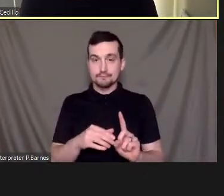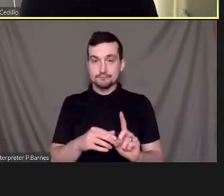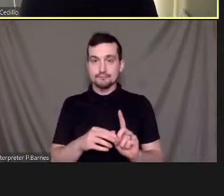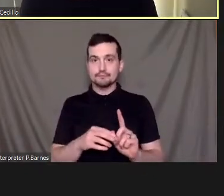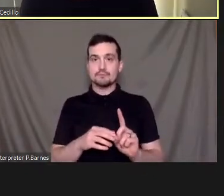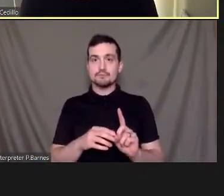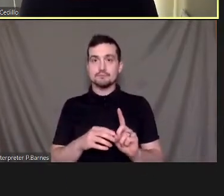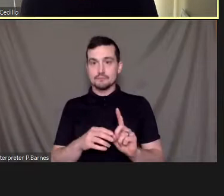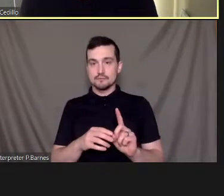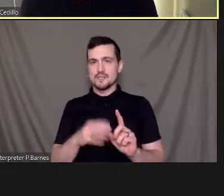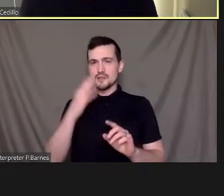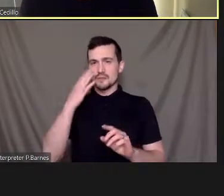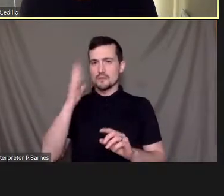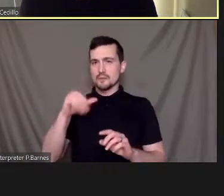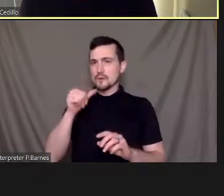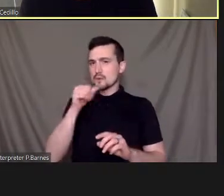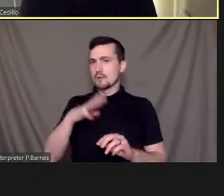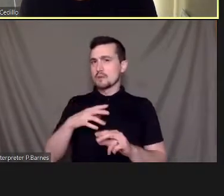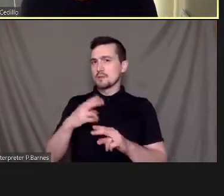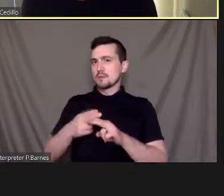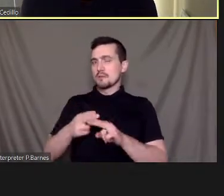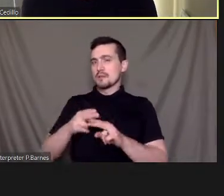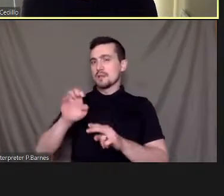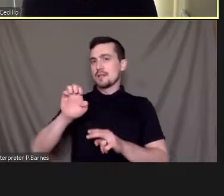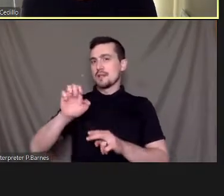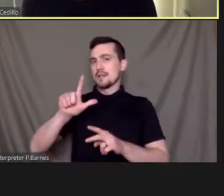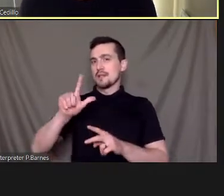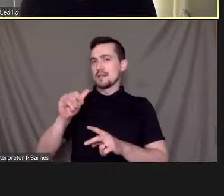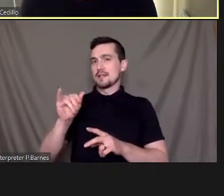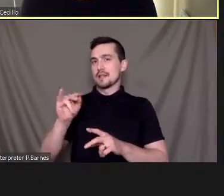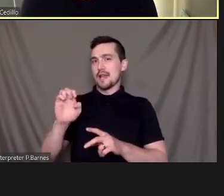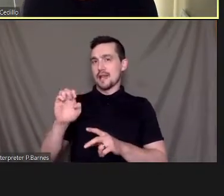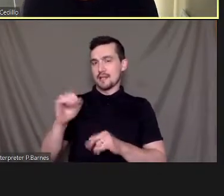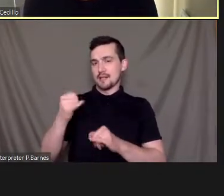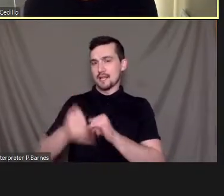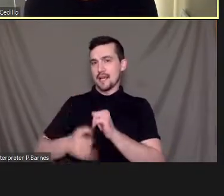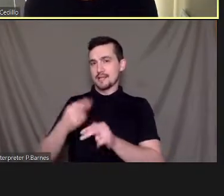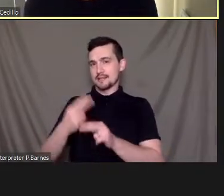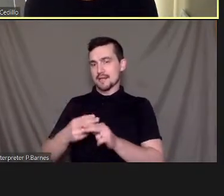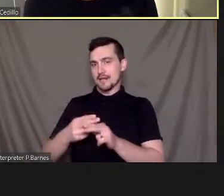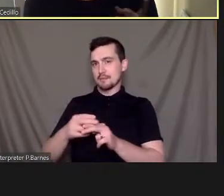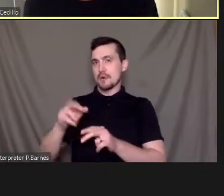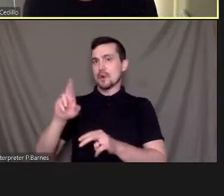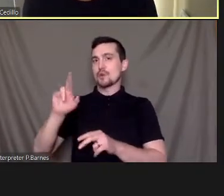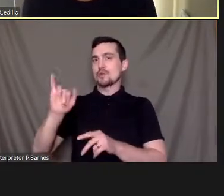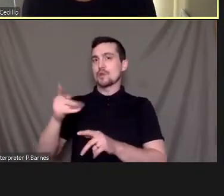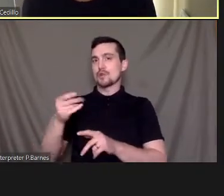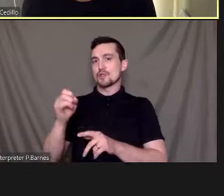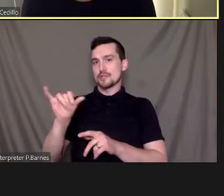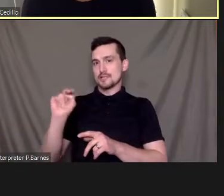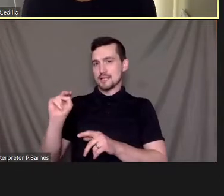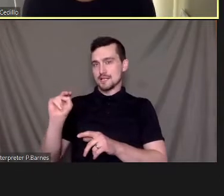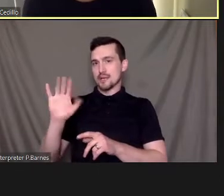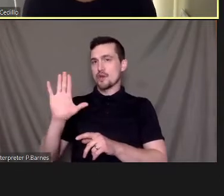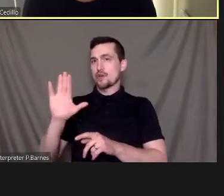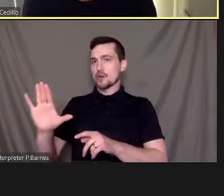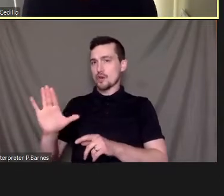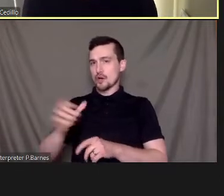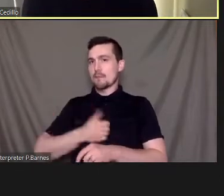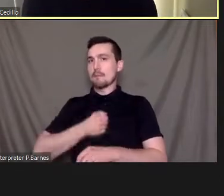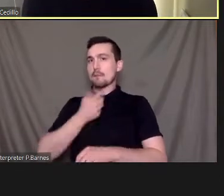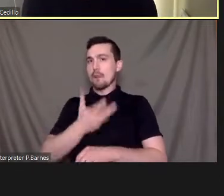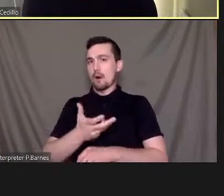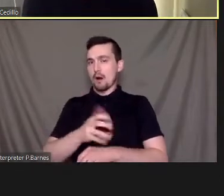is Elaine Richardson's memoir, where she talks about when she was a student in university